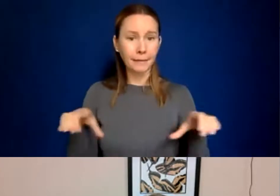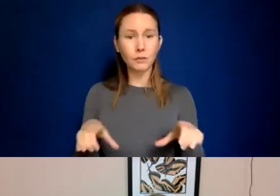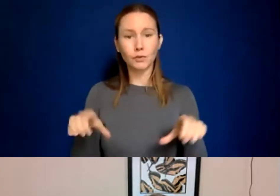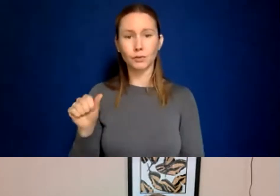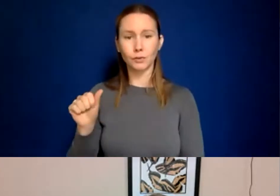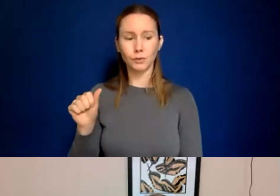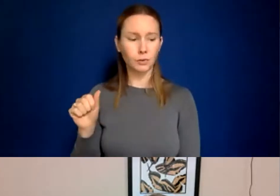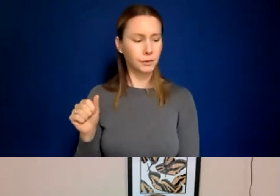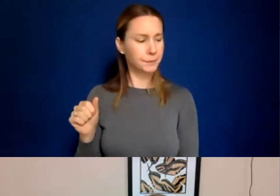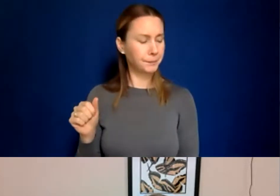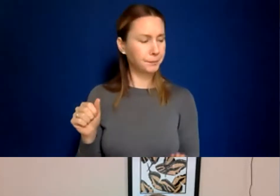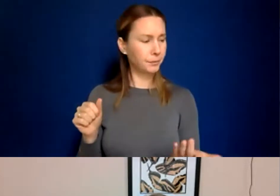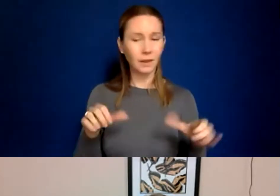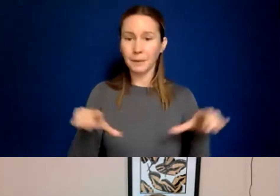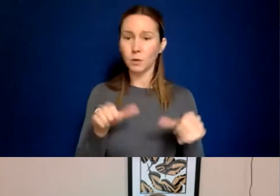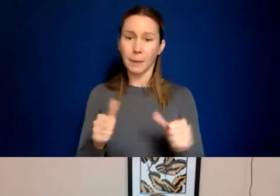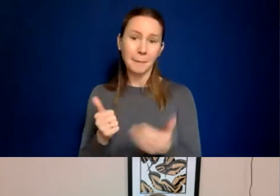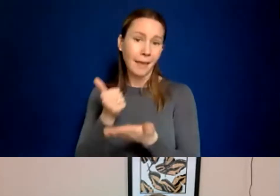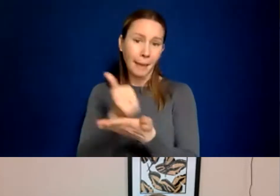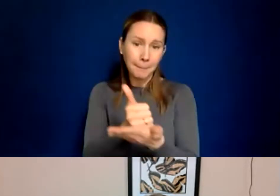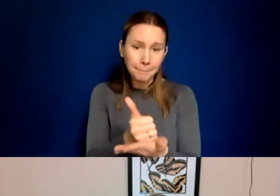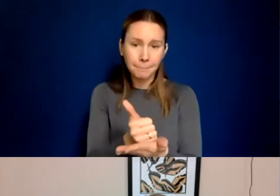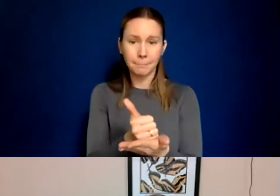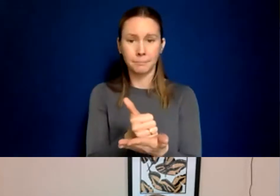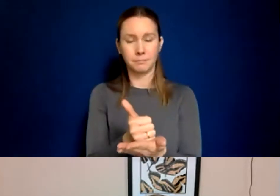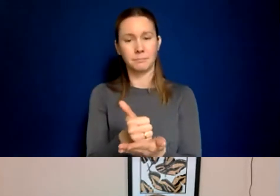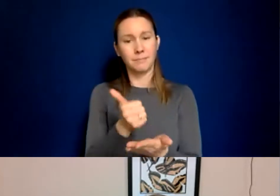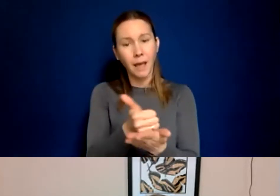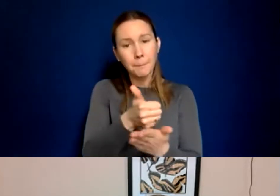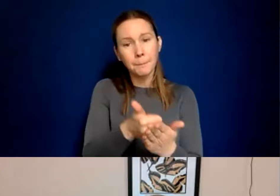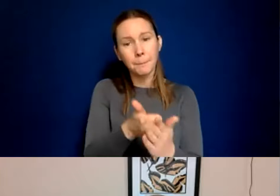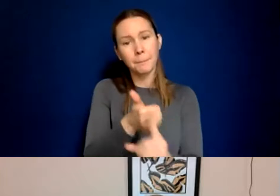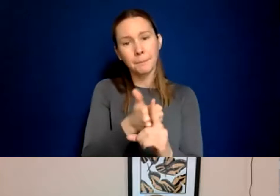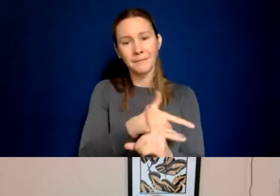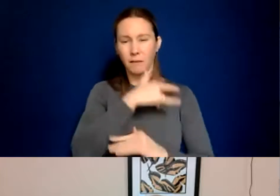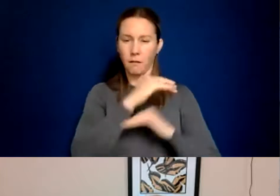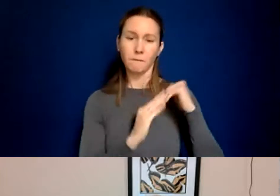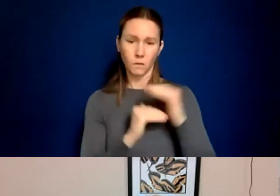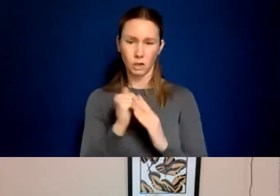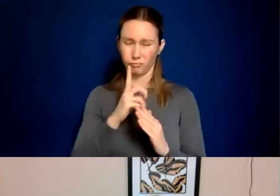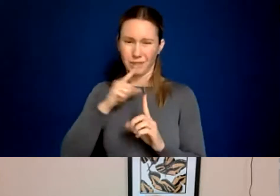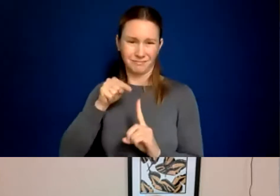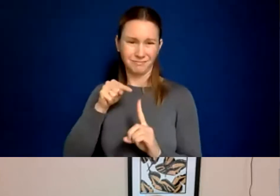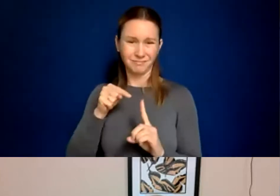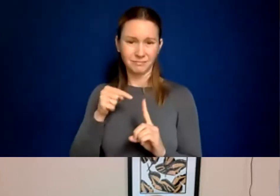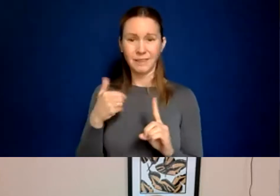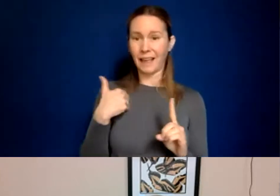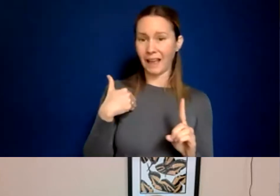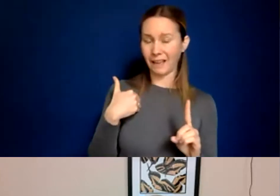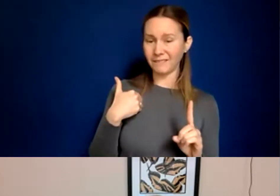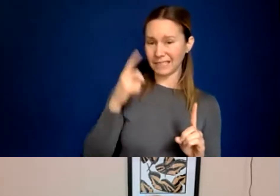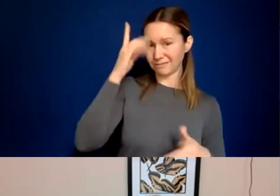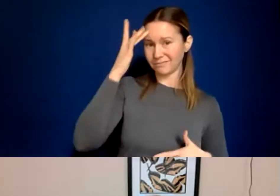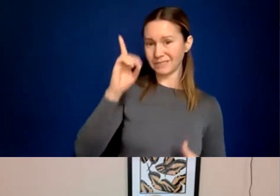be helped and aided and comforted. And that's a lot about what it is. So there's the disease and then there's the behavioral